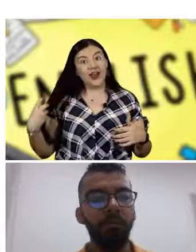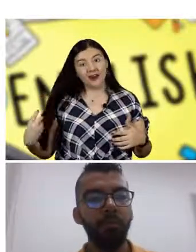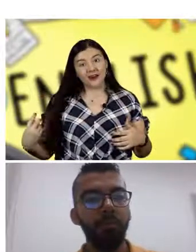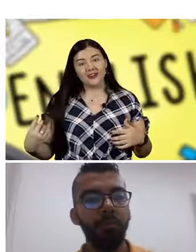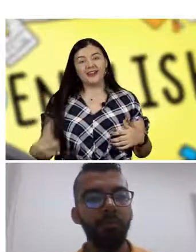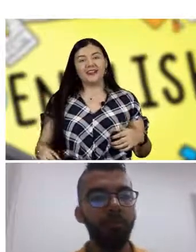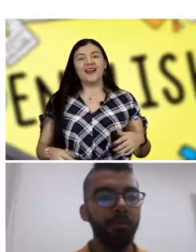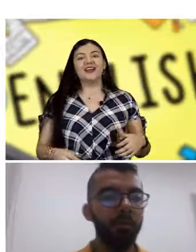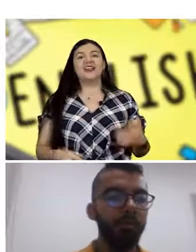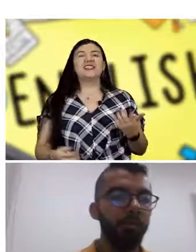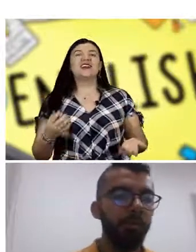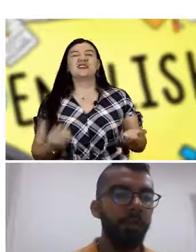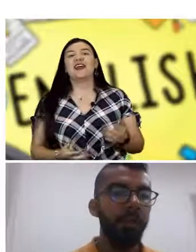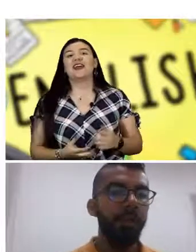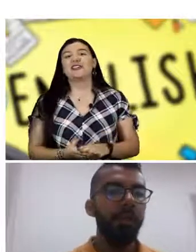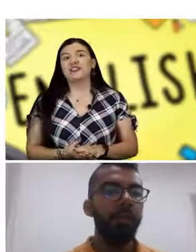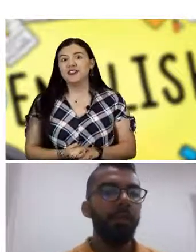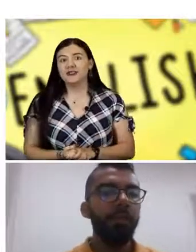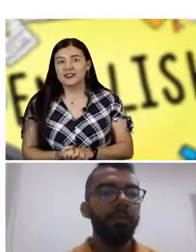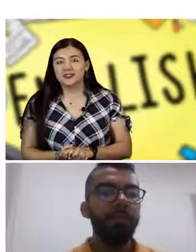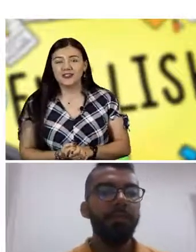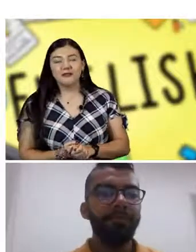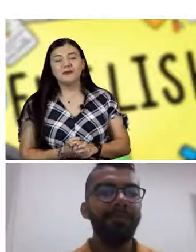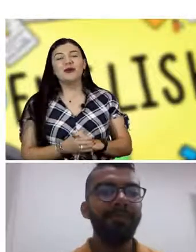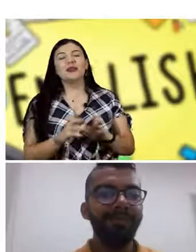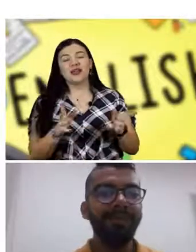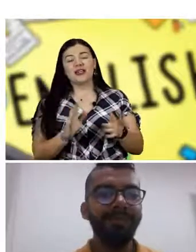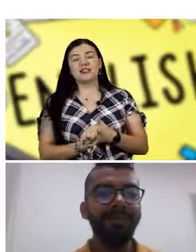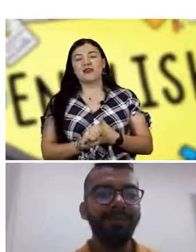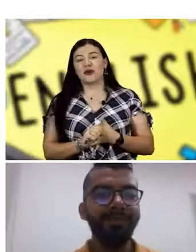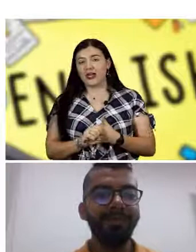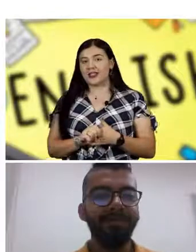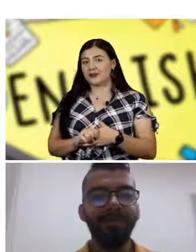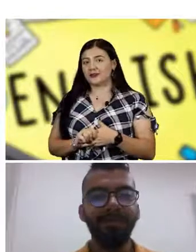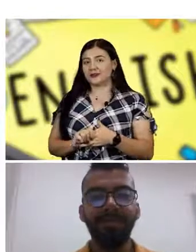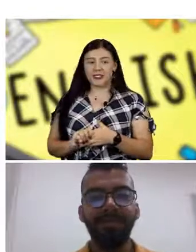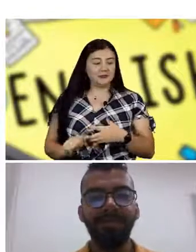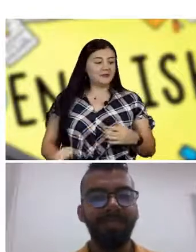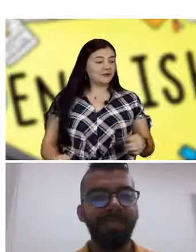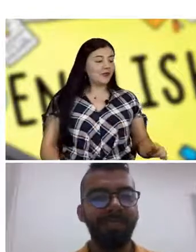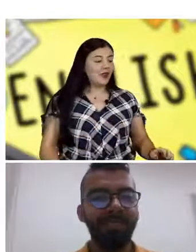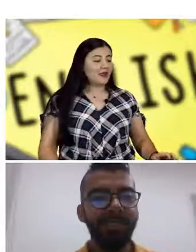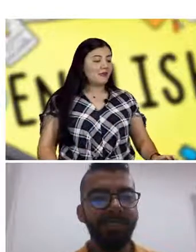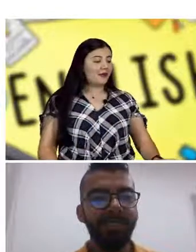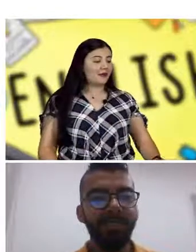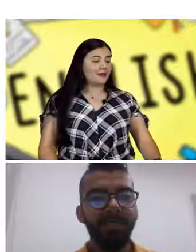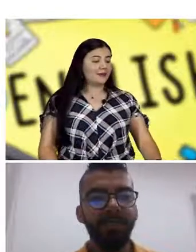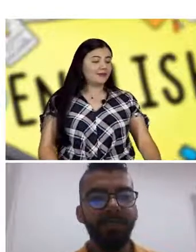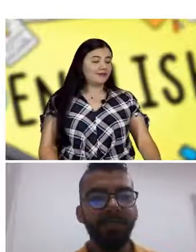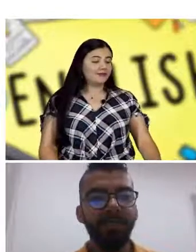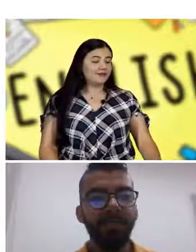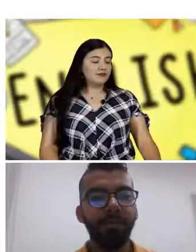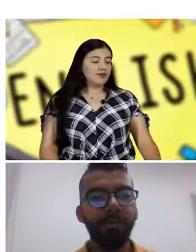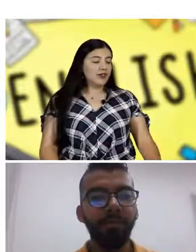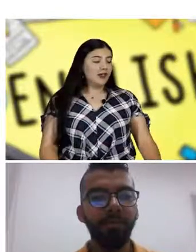your hair. Yeah, it sounds like a tongue twister, but that is the correct answer. Okay, very